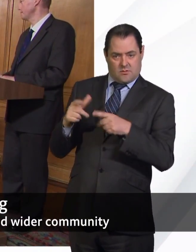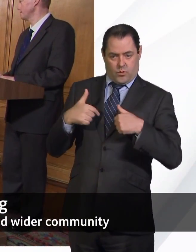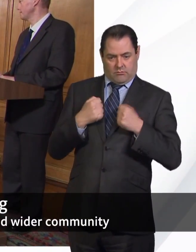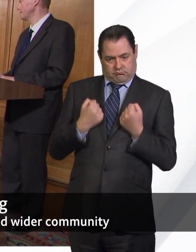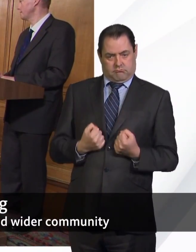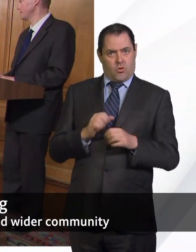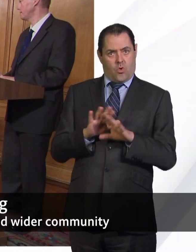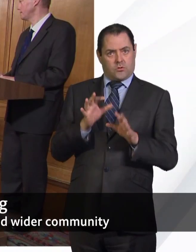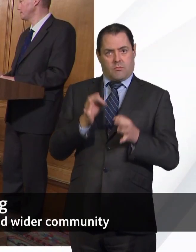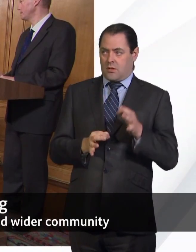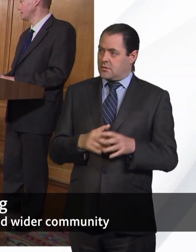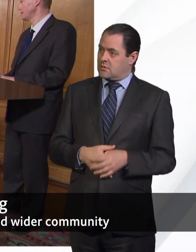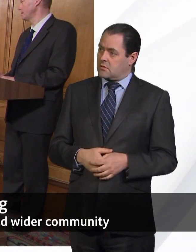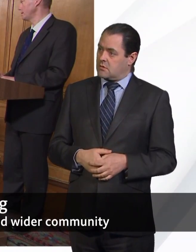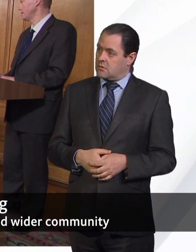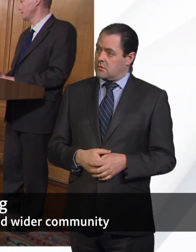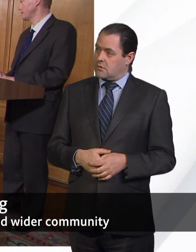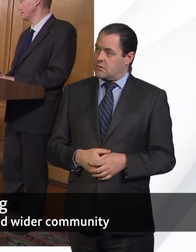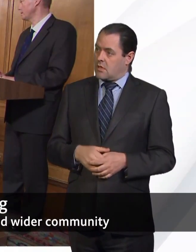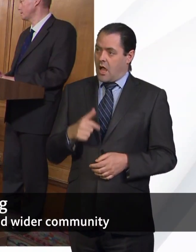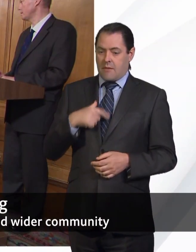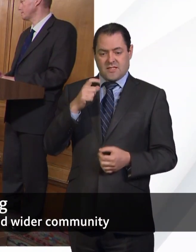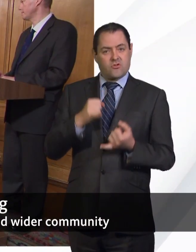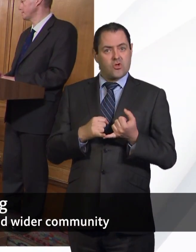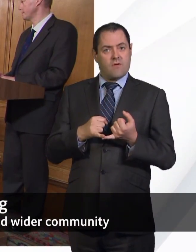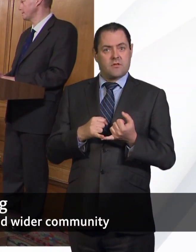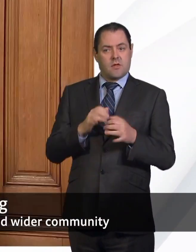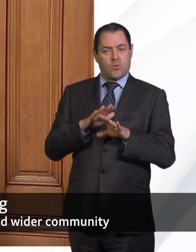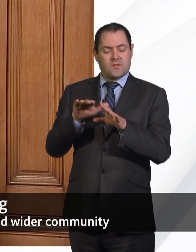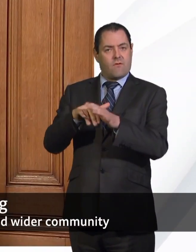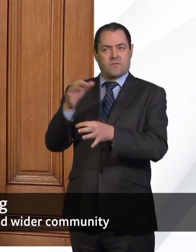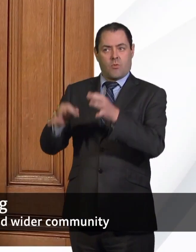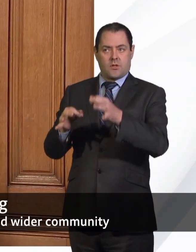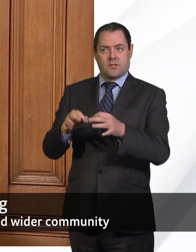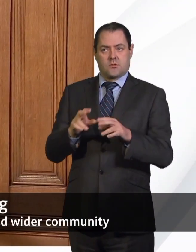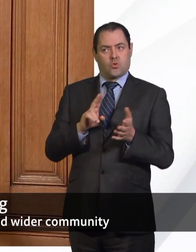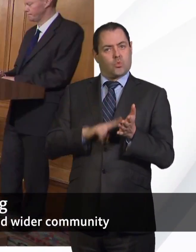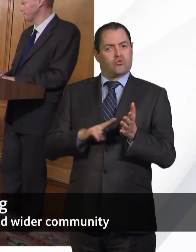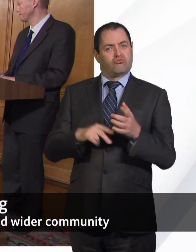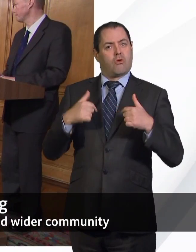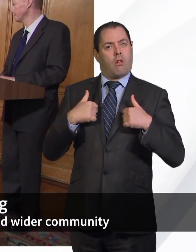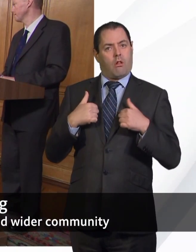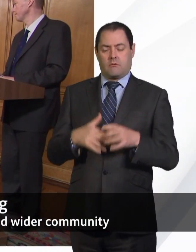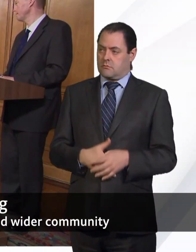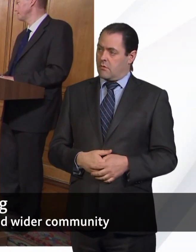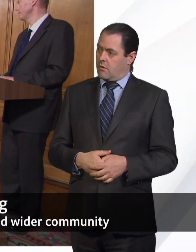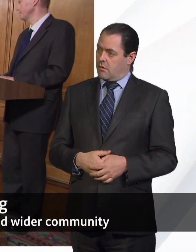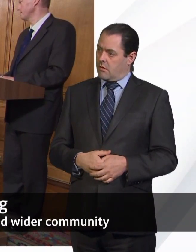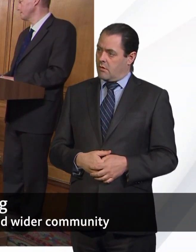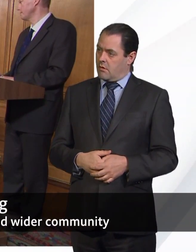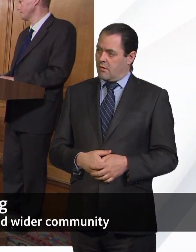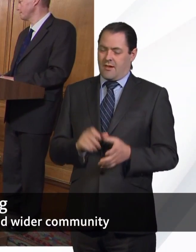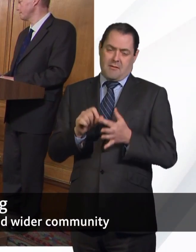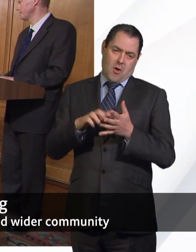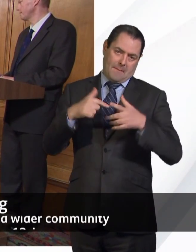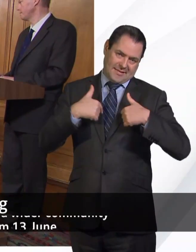I've got nothing to add. I mean, I'm a civil servant. I'm politically neutral. I don't want to get involved in politics at all. Good. Well, unfortunately, I have no choice.